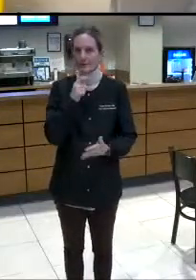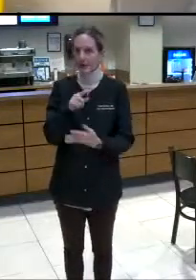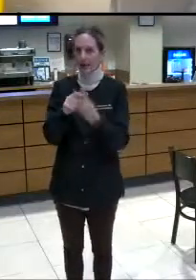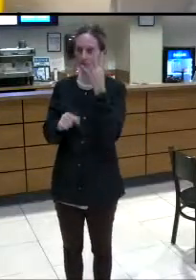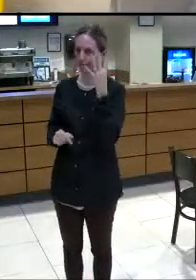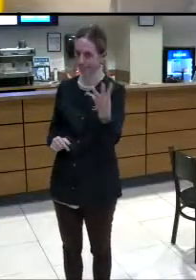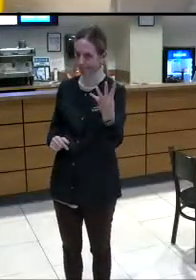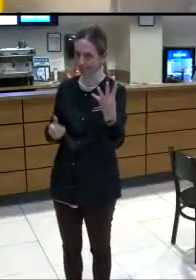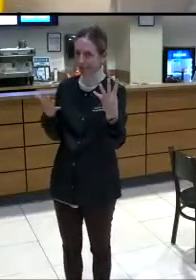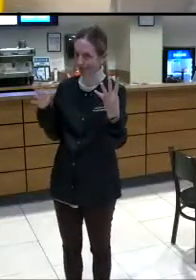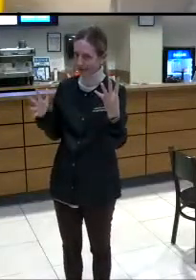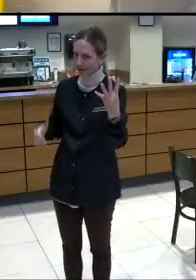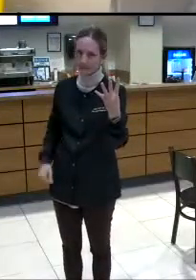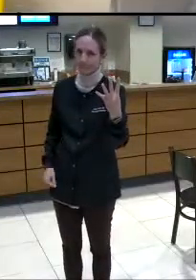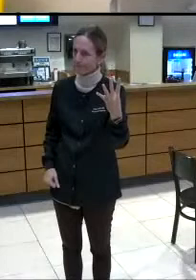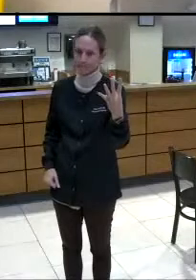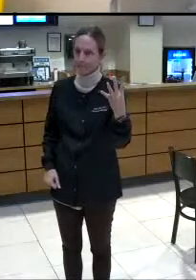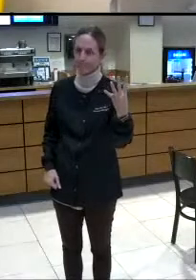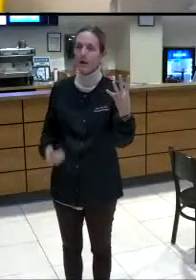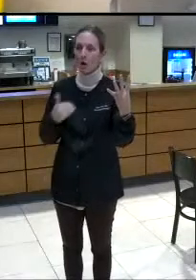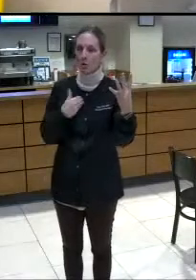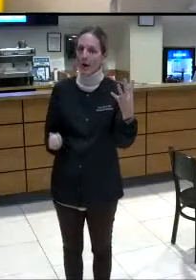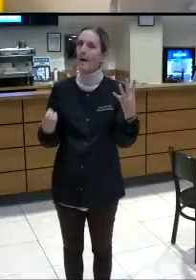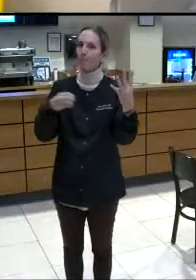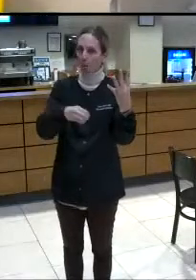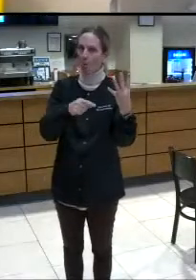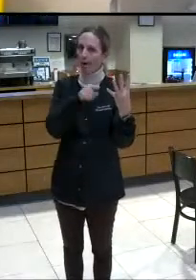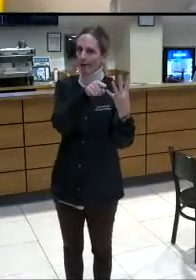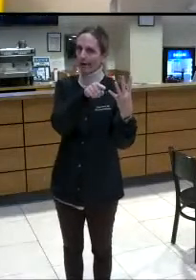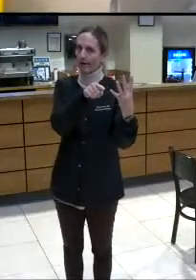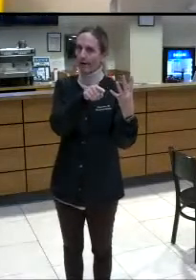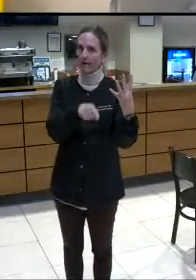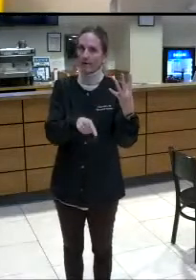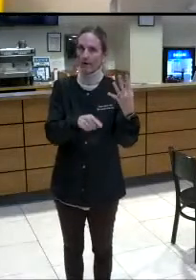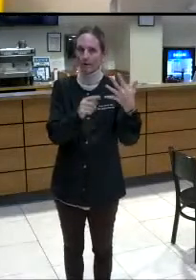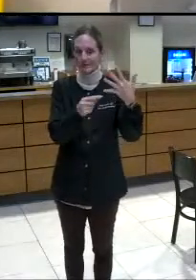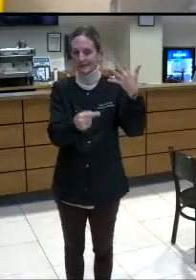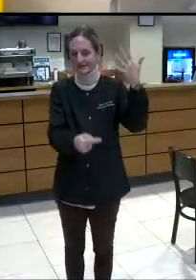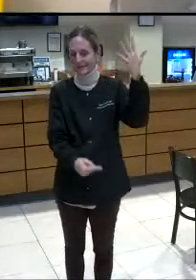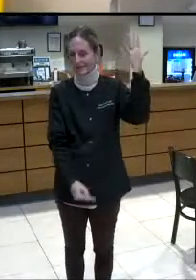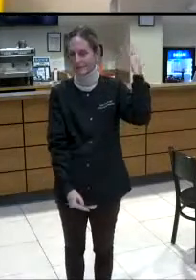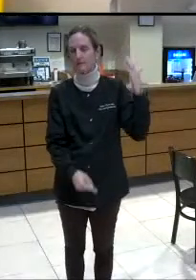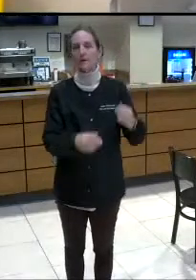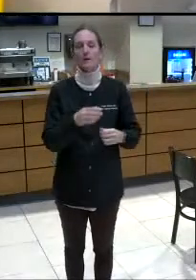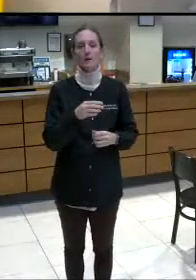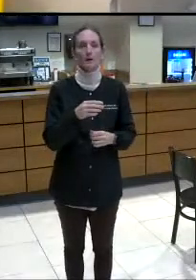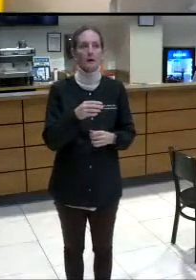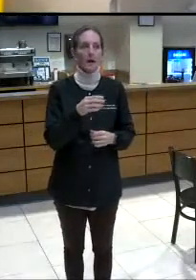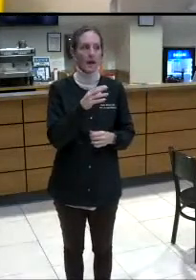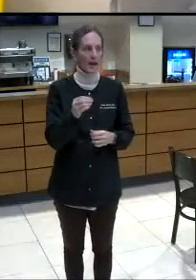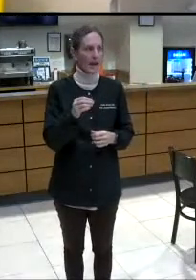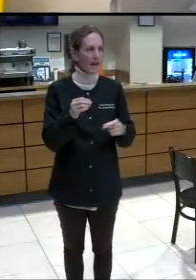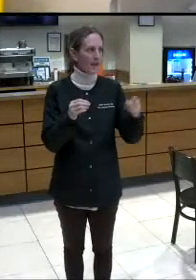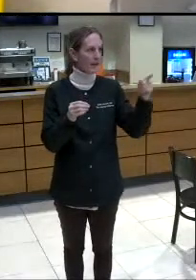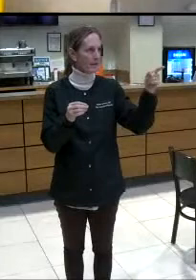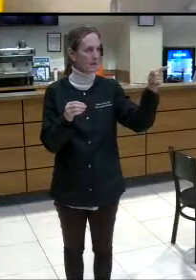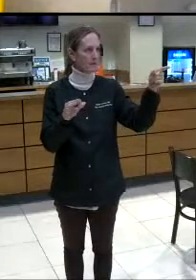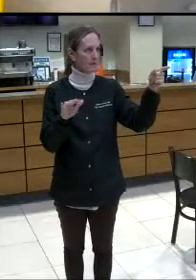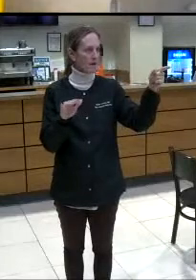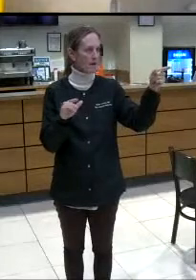have, yes, a wide range of individuals that are doing. And I know we had asked about those community schools,